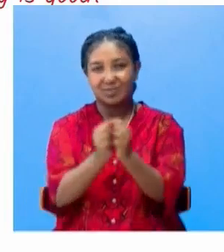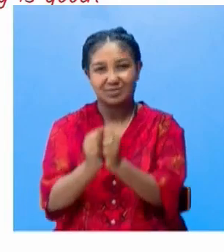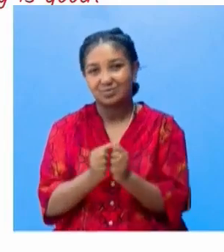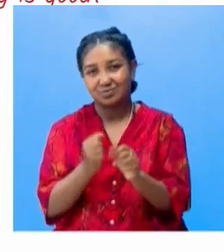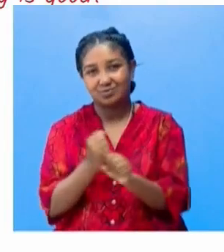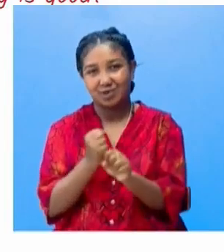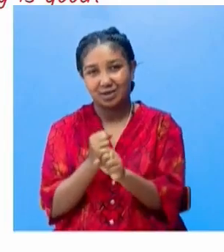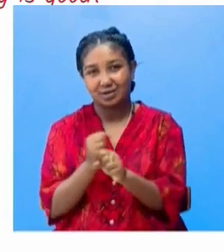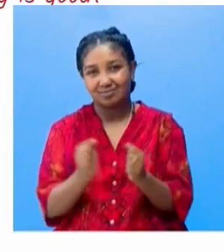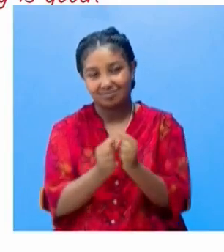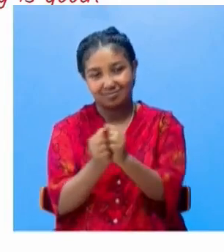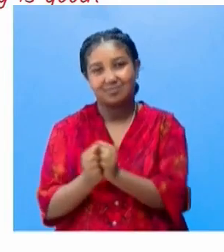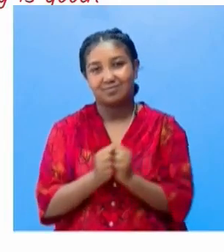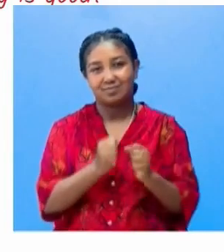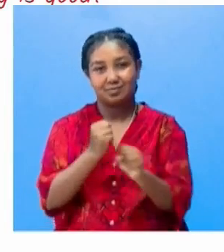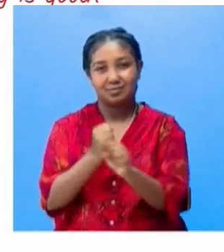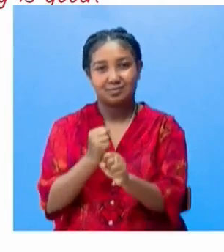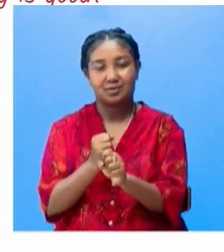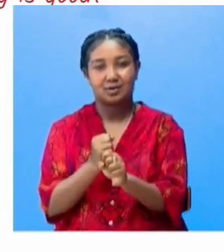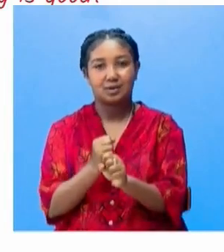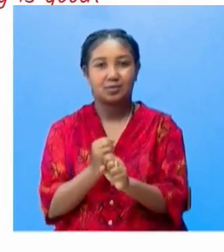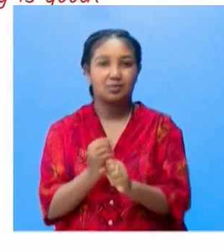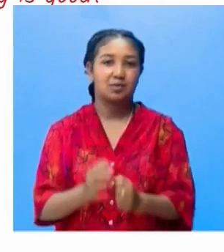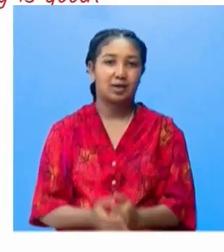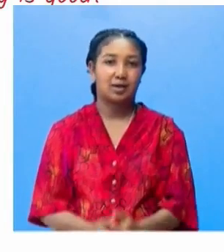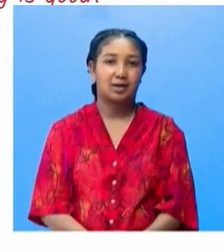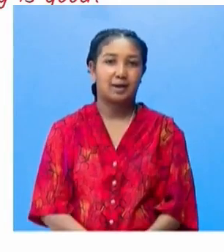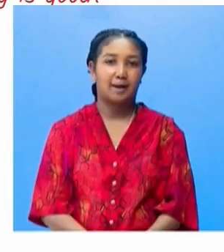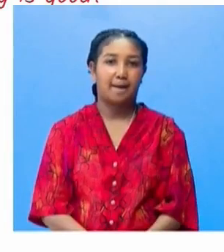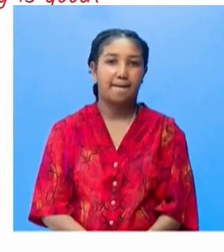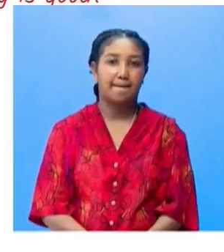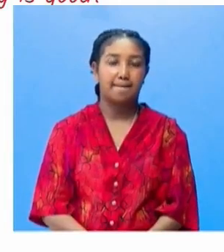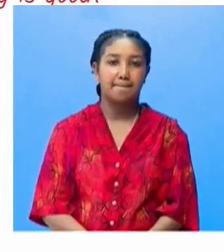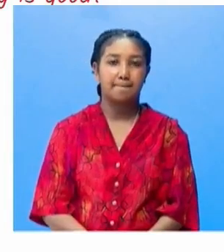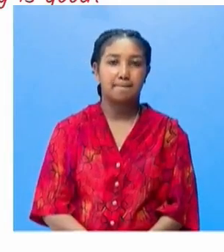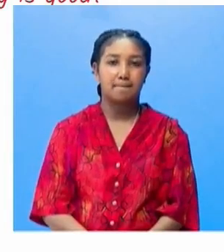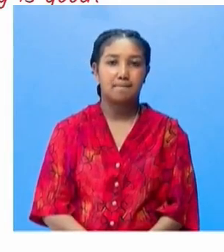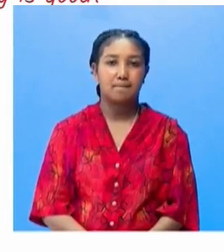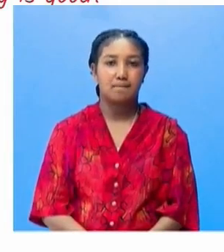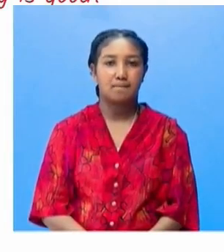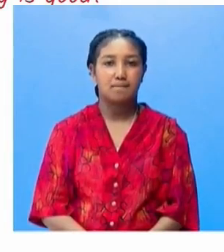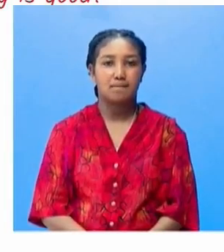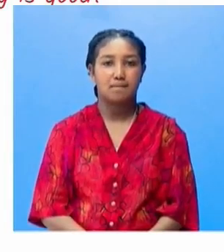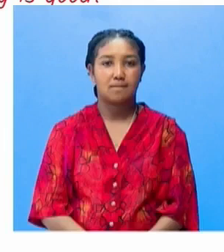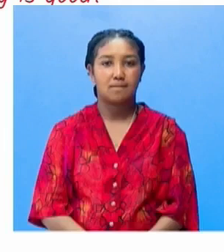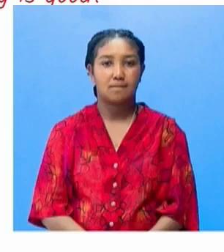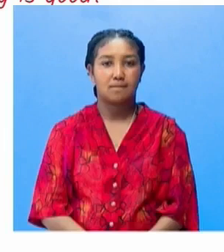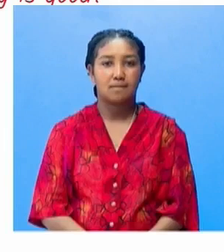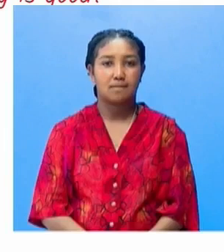together. Let's do it together.